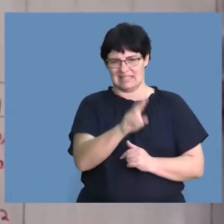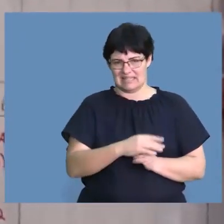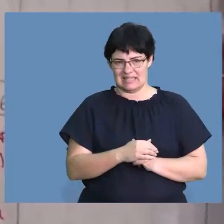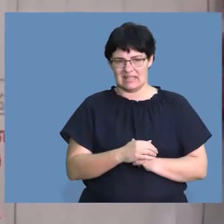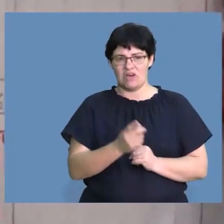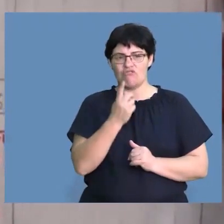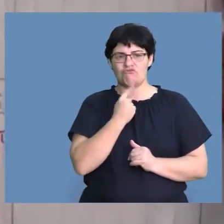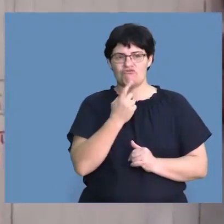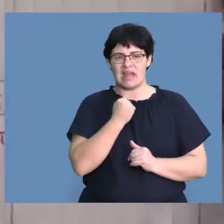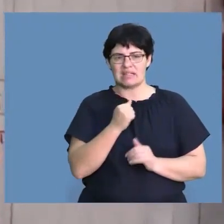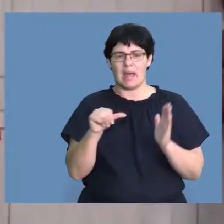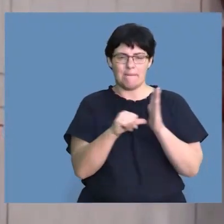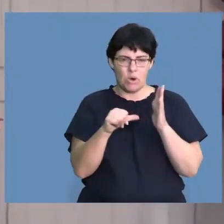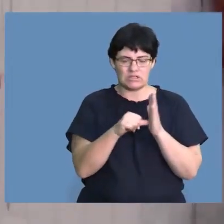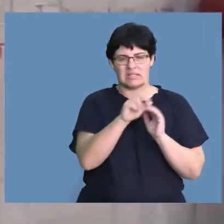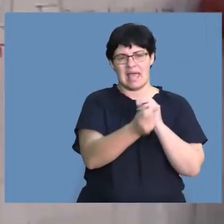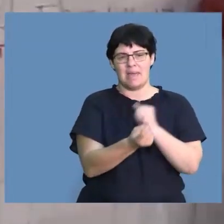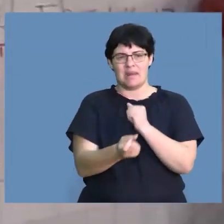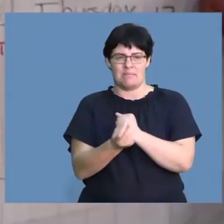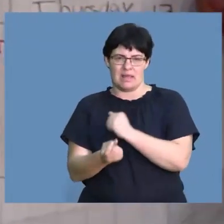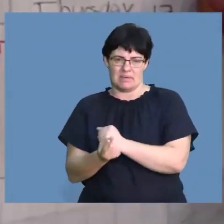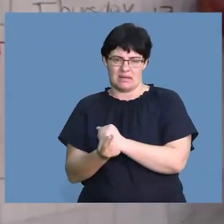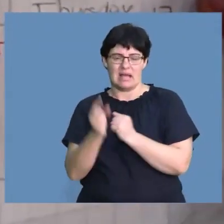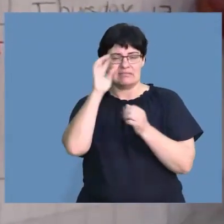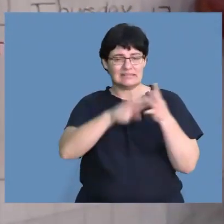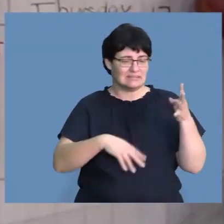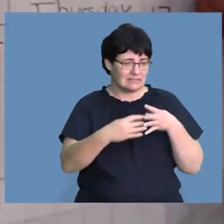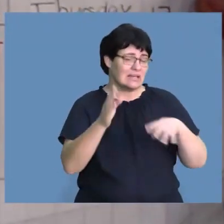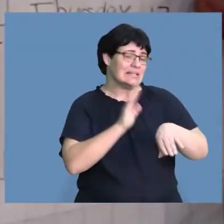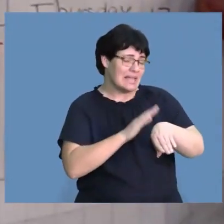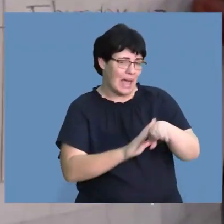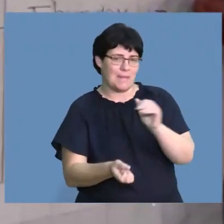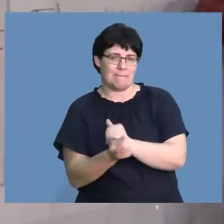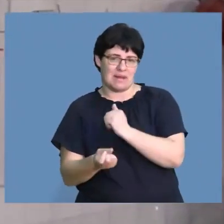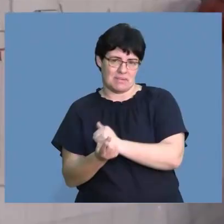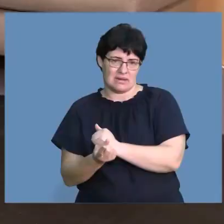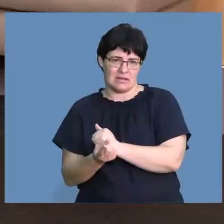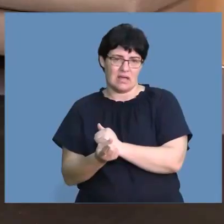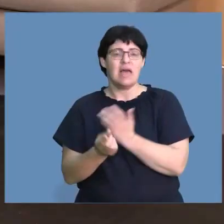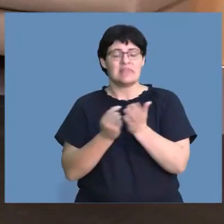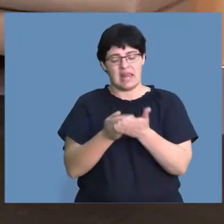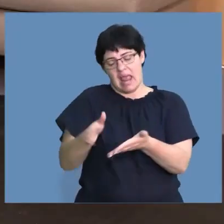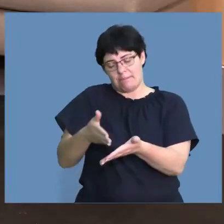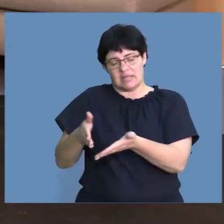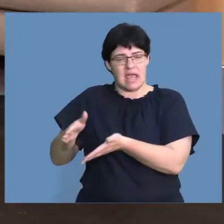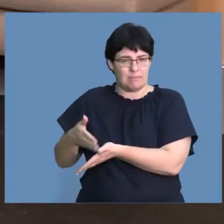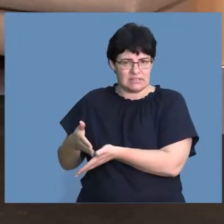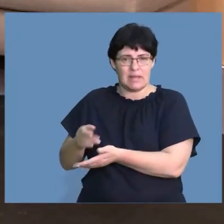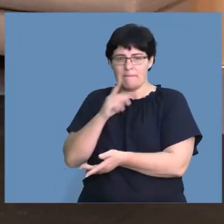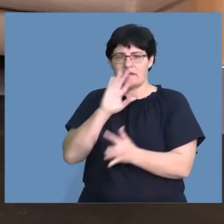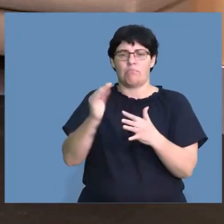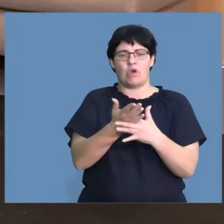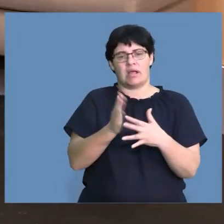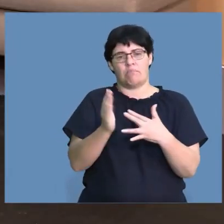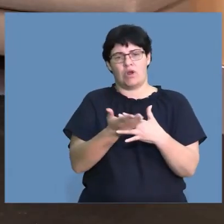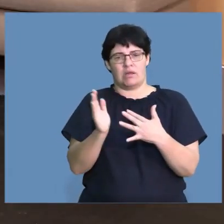see, and as you can see, the red are the important things that happen and the times at which they happen at. And obviously there are empty blocks, which